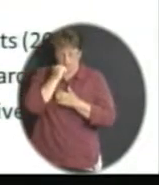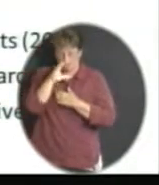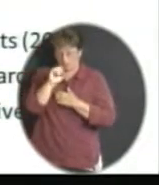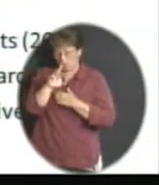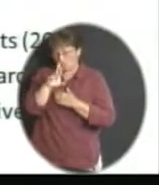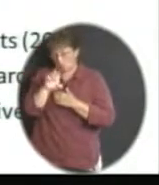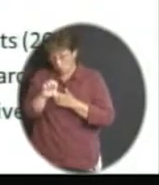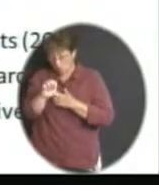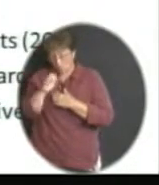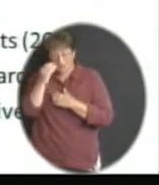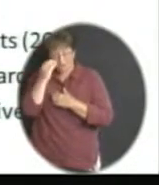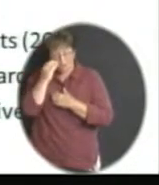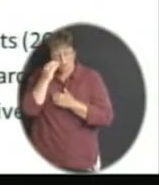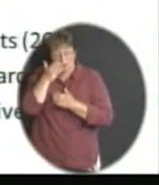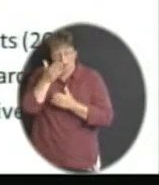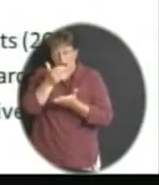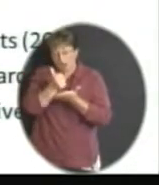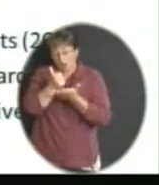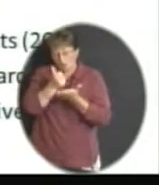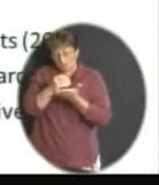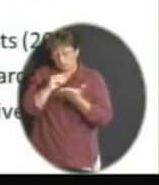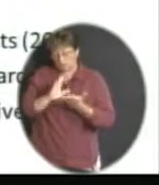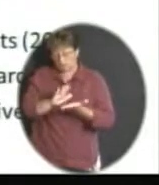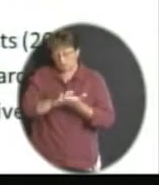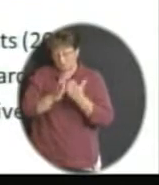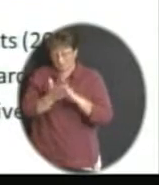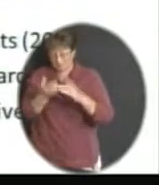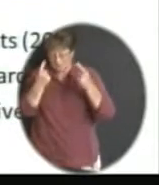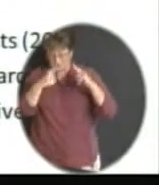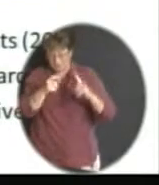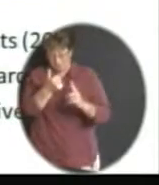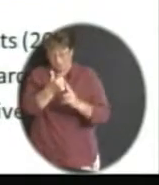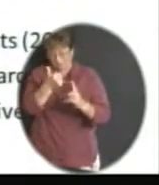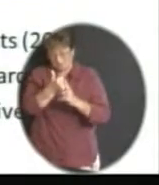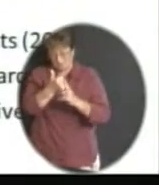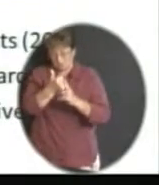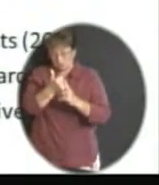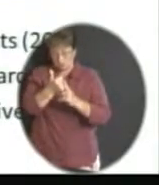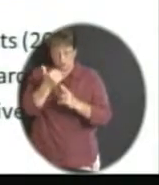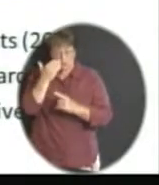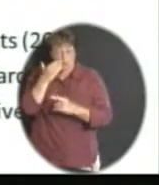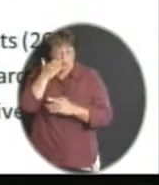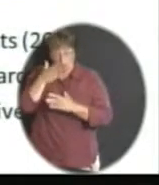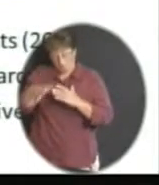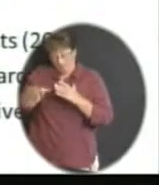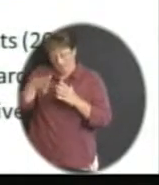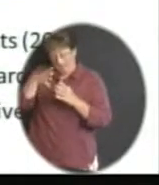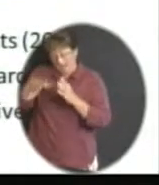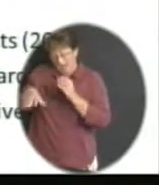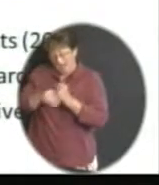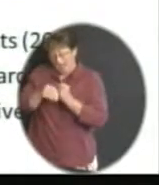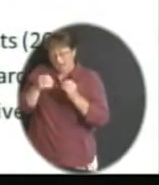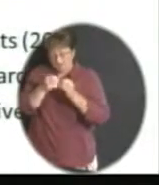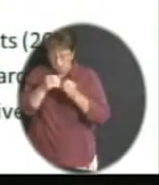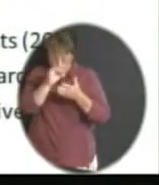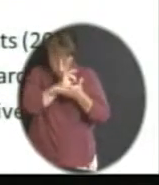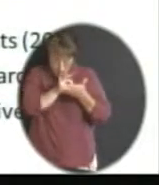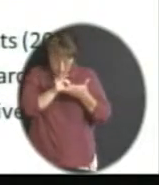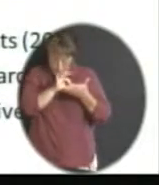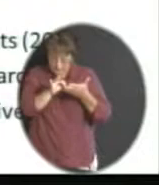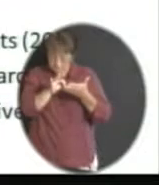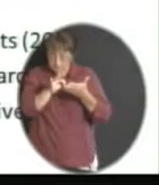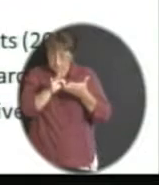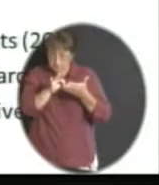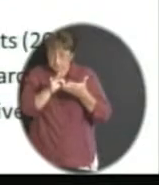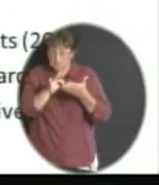be successful. We know the assessments are going to look different. We know they're going to incorporate more writing. They're going to incorporate